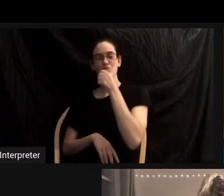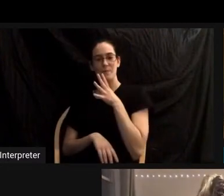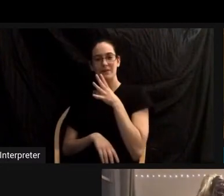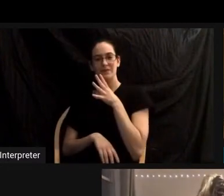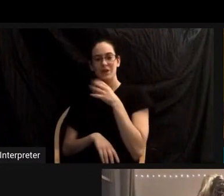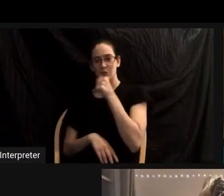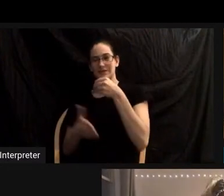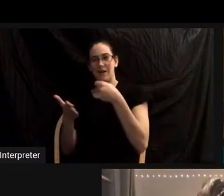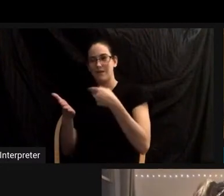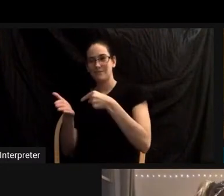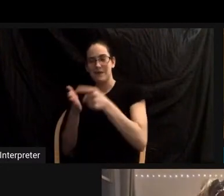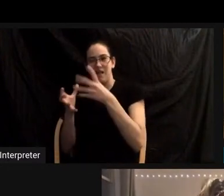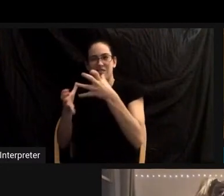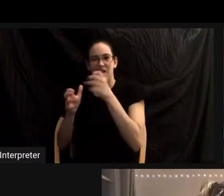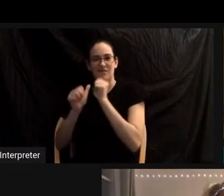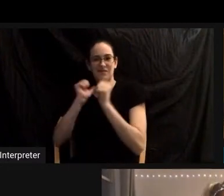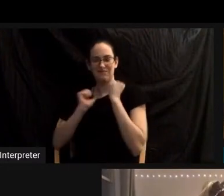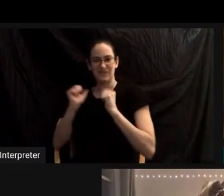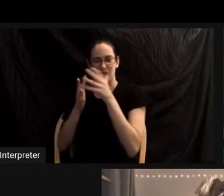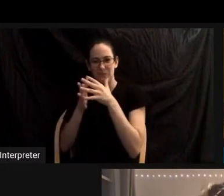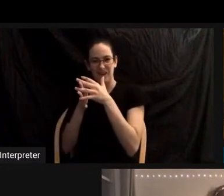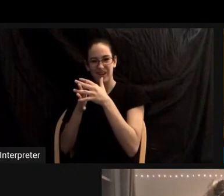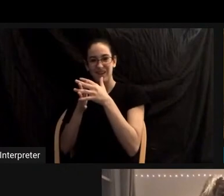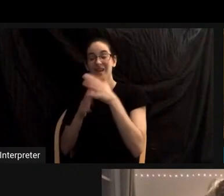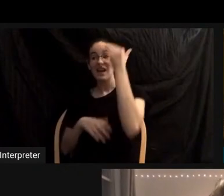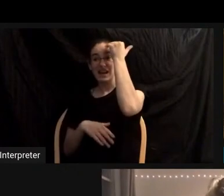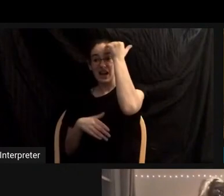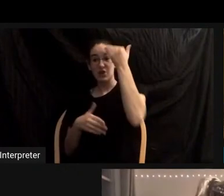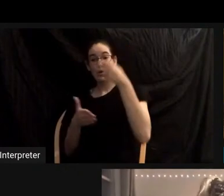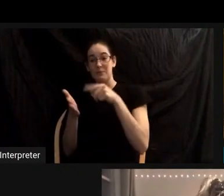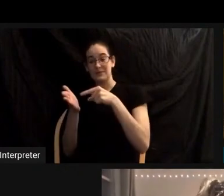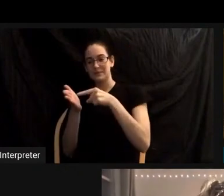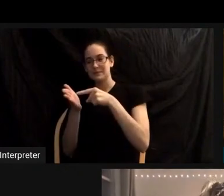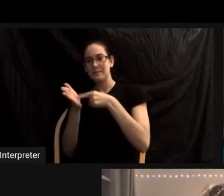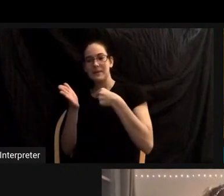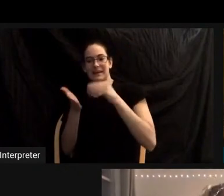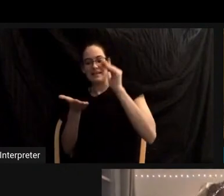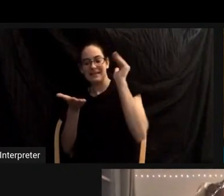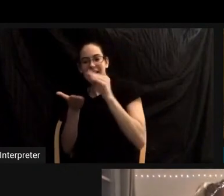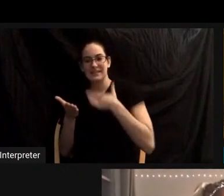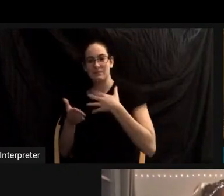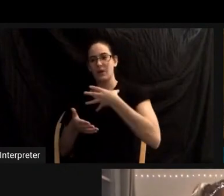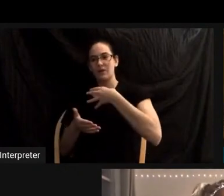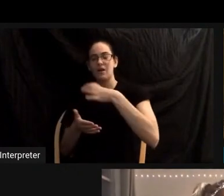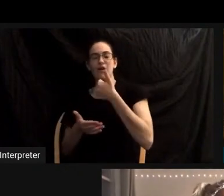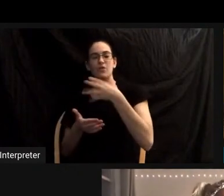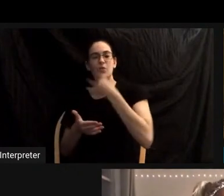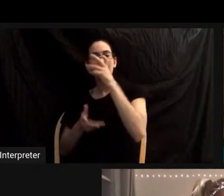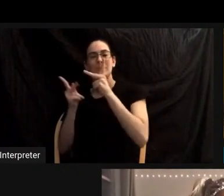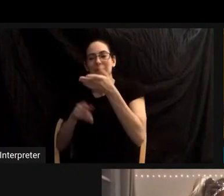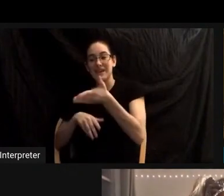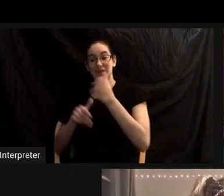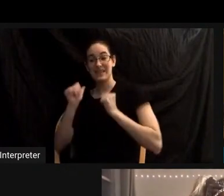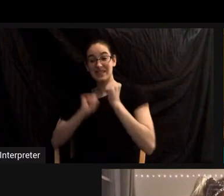lot in American theater, probably, and I know I got paid less than my white counterparts in American theater. Like, I felt like it'd